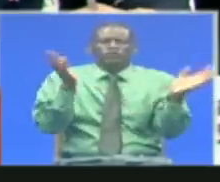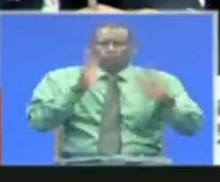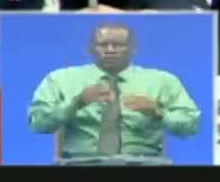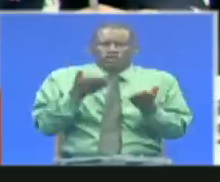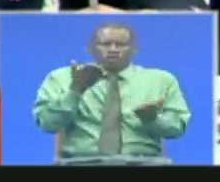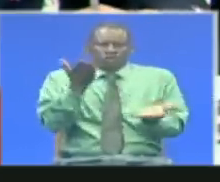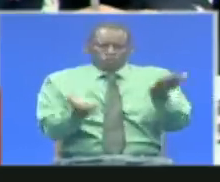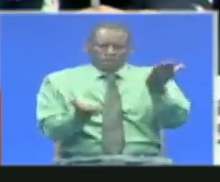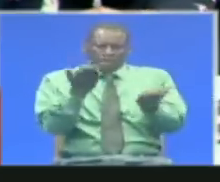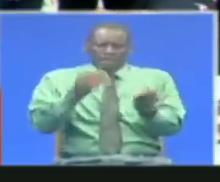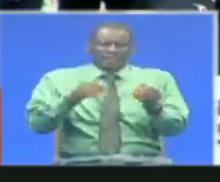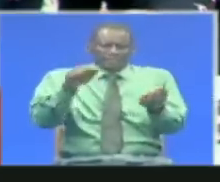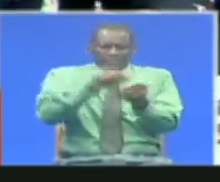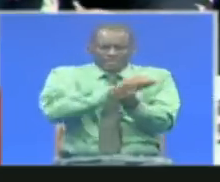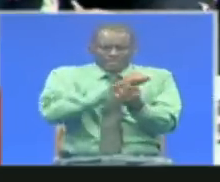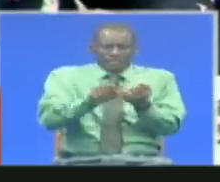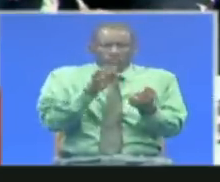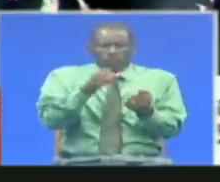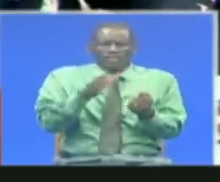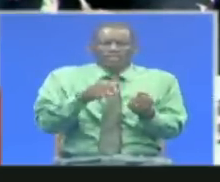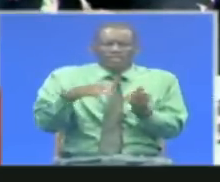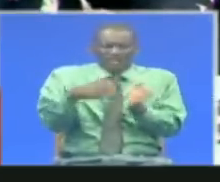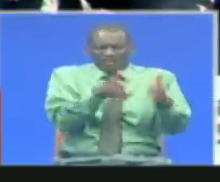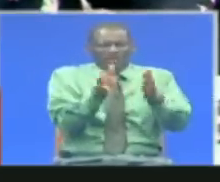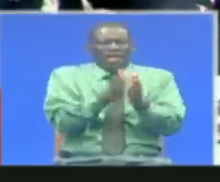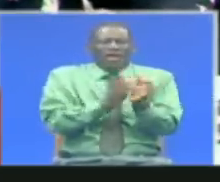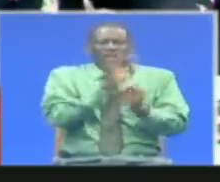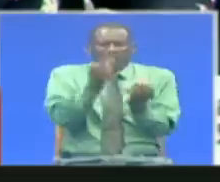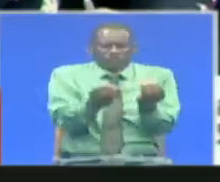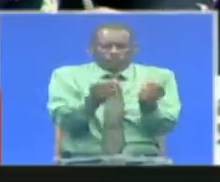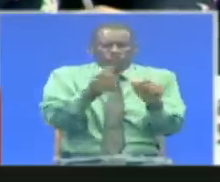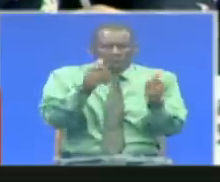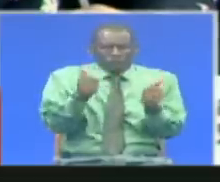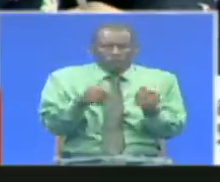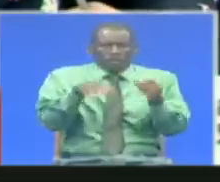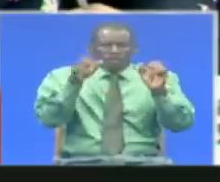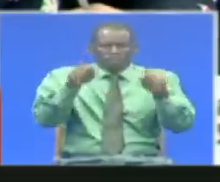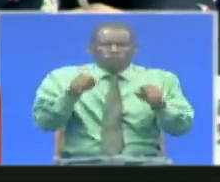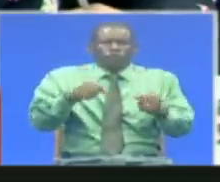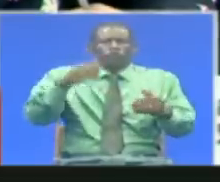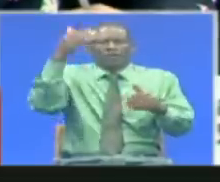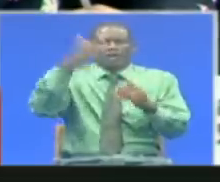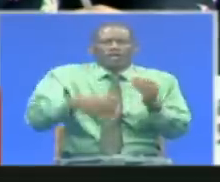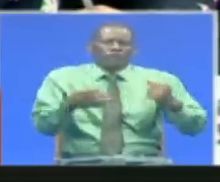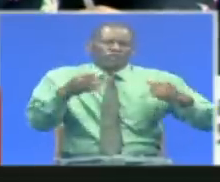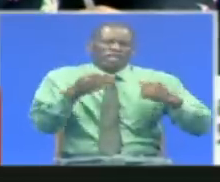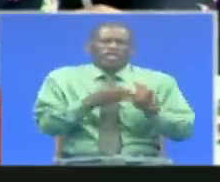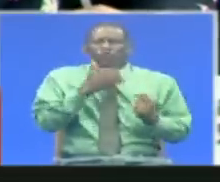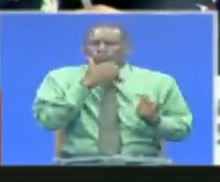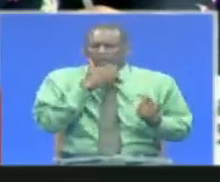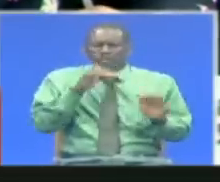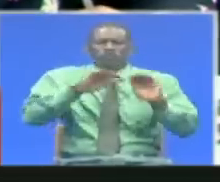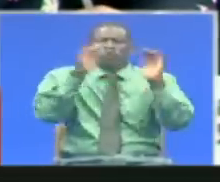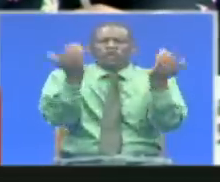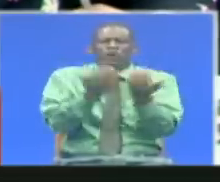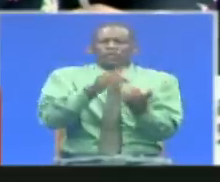assess the damage done on this fragile ecosystem and that, if not urgently corrected, could spell the end for the eighth wonder of the world.